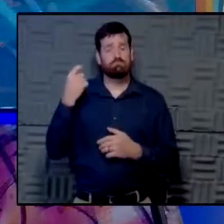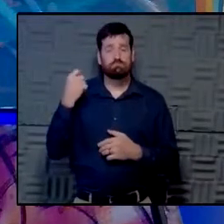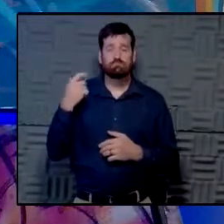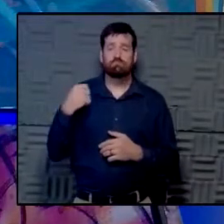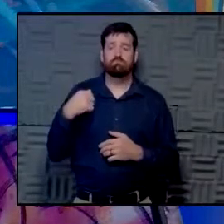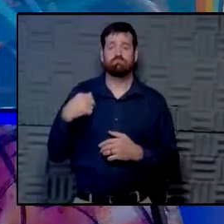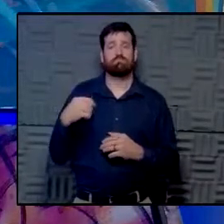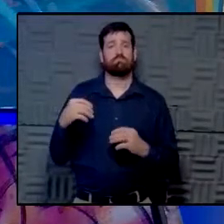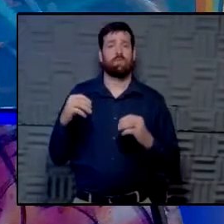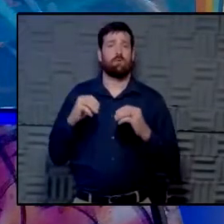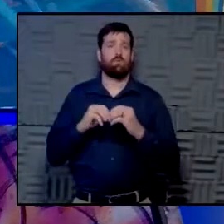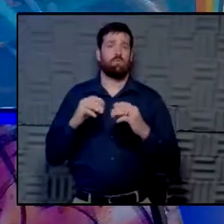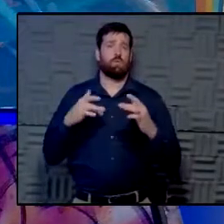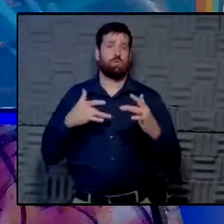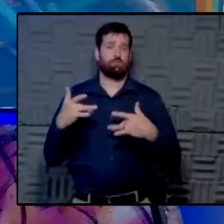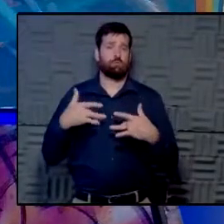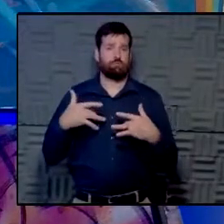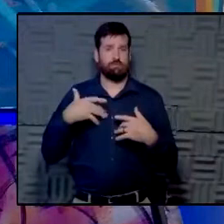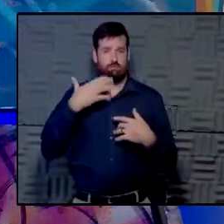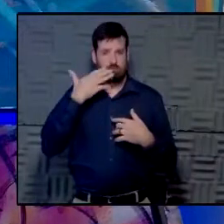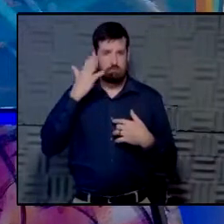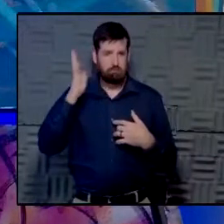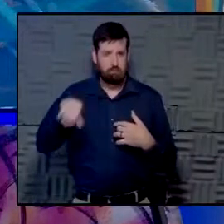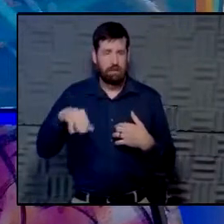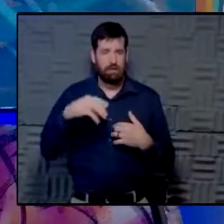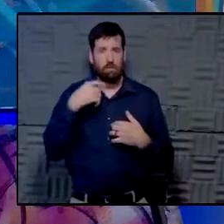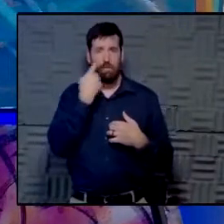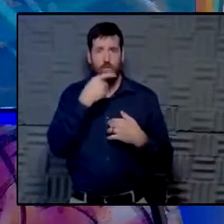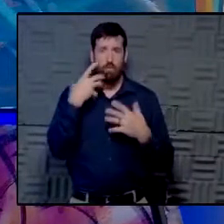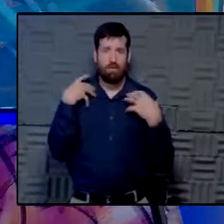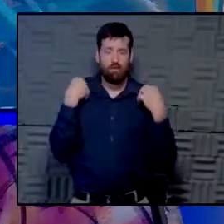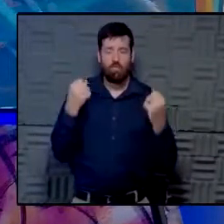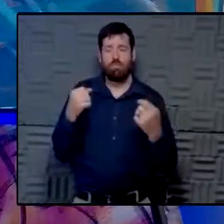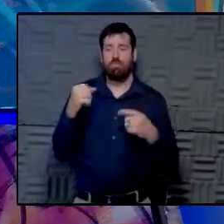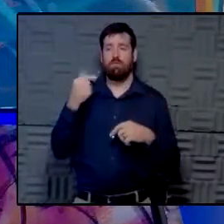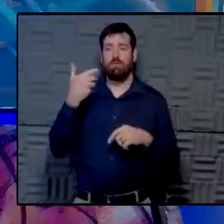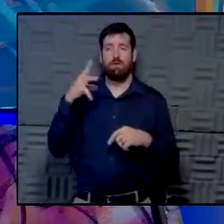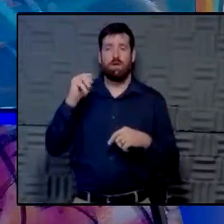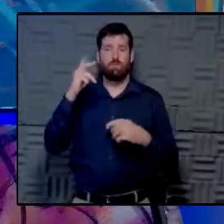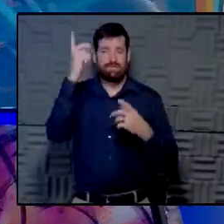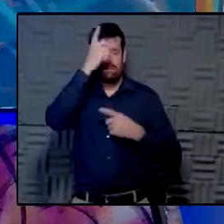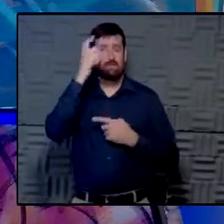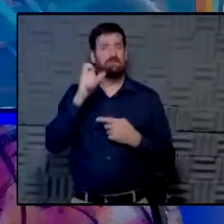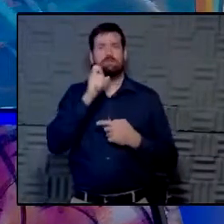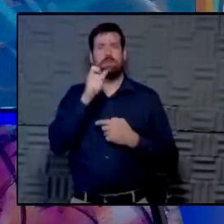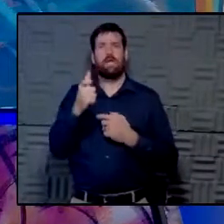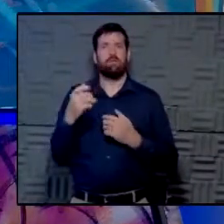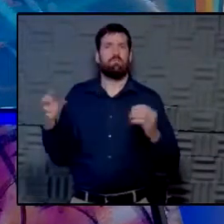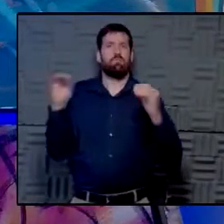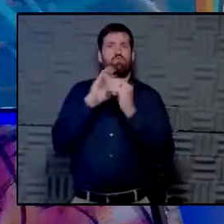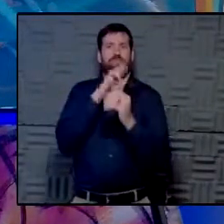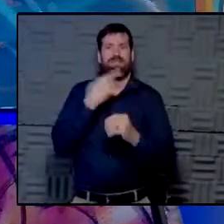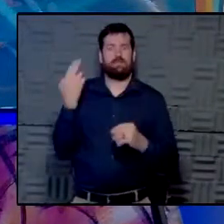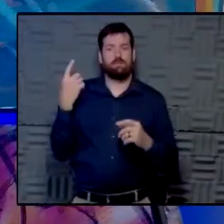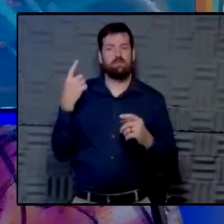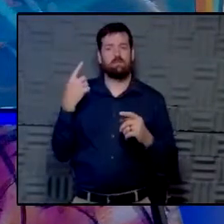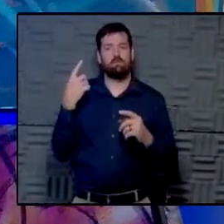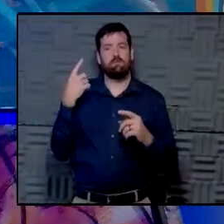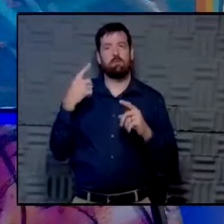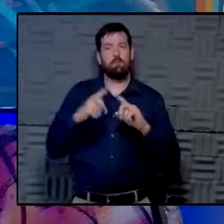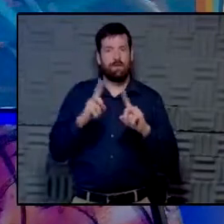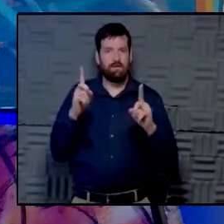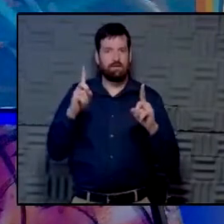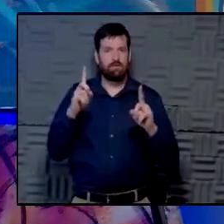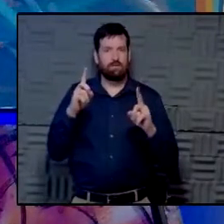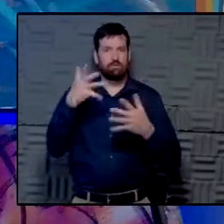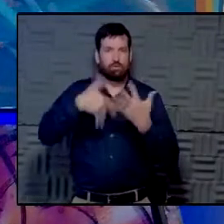would be more concerned about poor oral health and gum disease, not necessarily increasing your chances, but there might be more socioeconomic